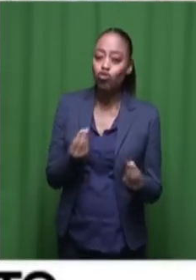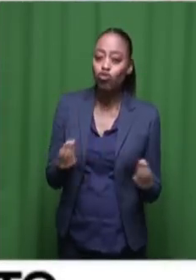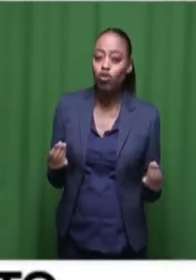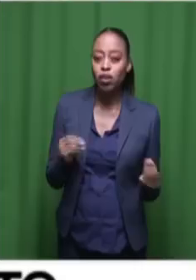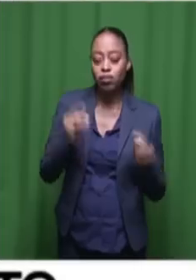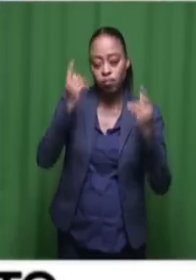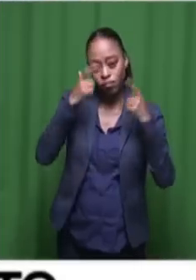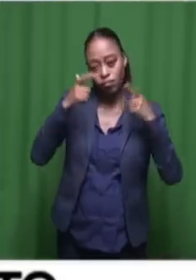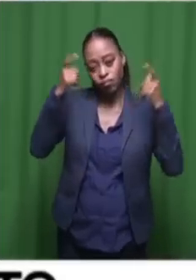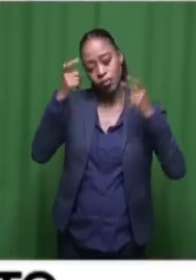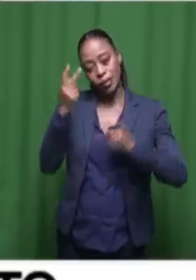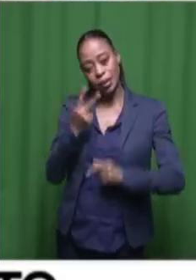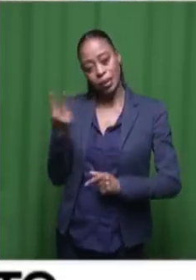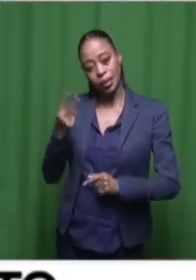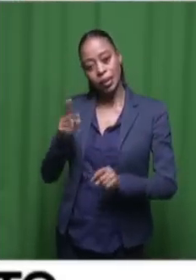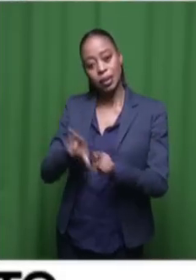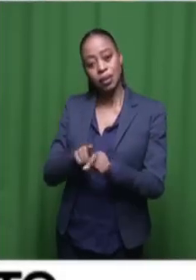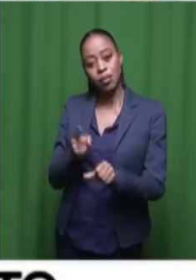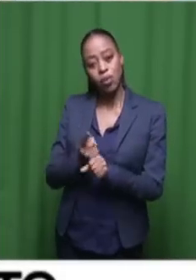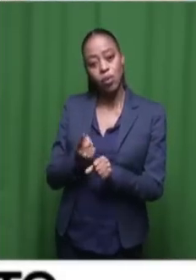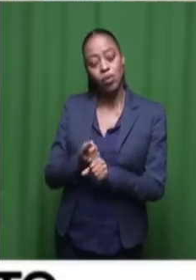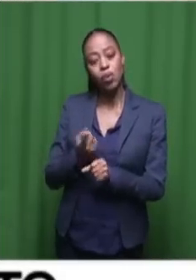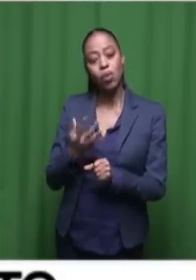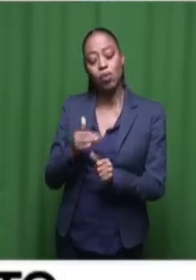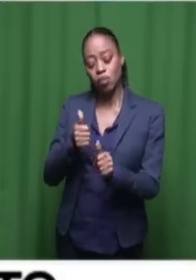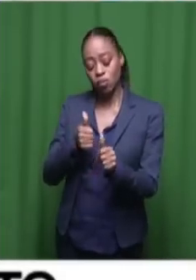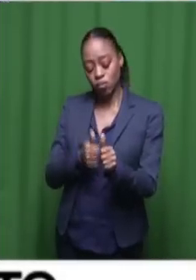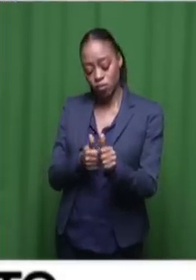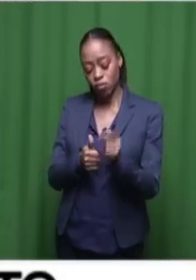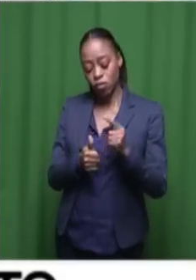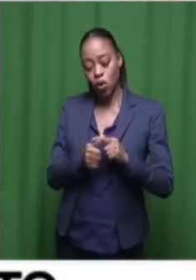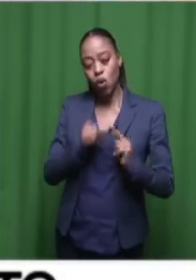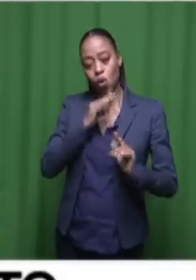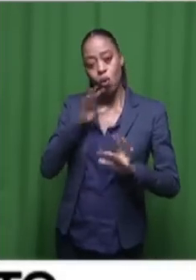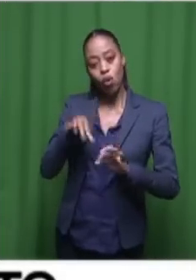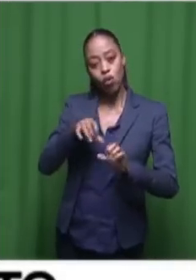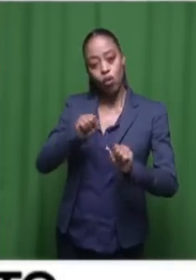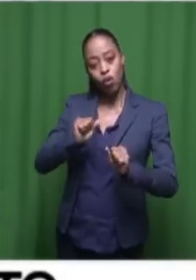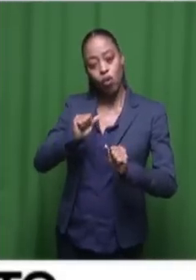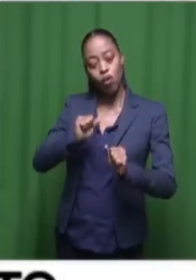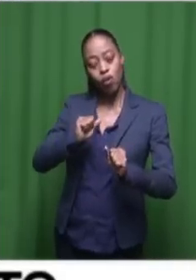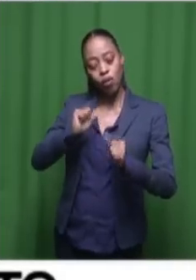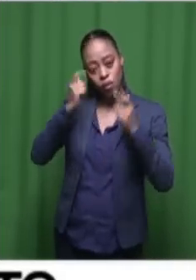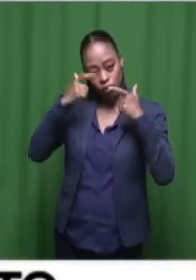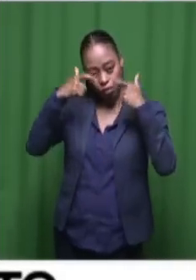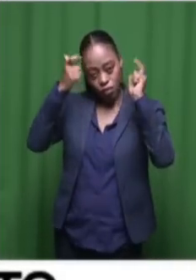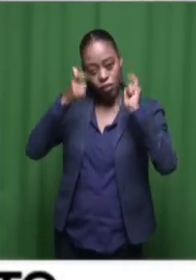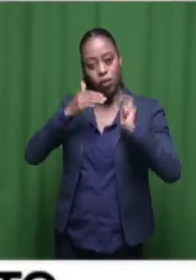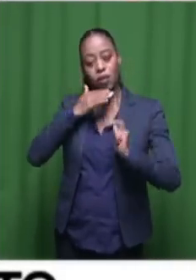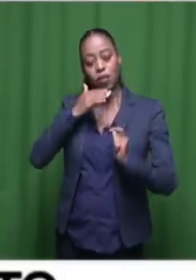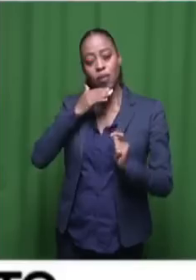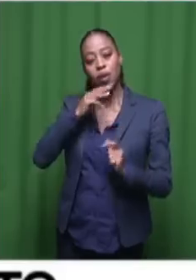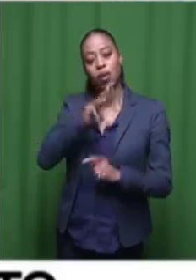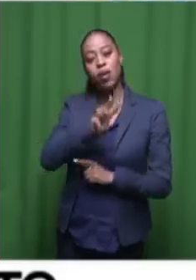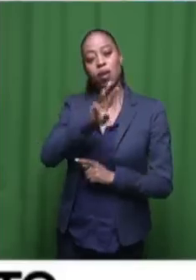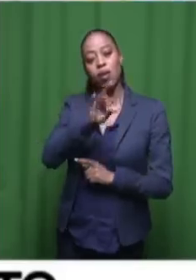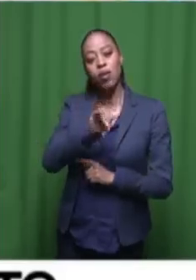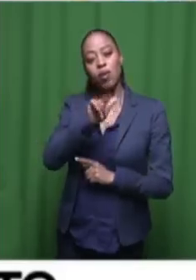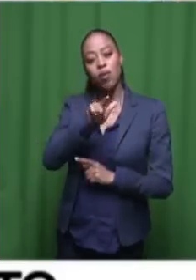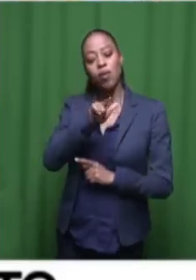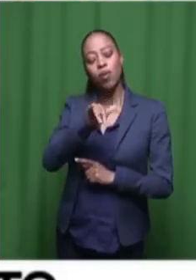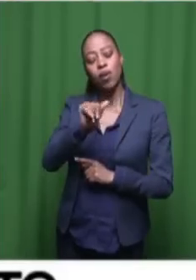Queen Elizabeth II. Then, of course, it is the next in line to the throne. And that, of course, is William, the Prince of Wales, with his new